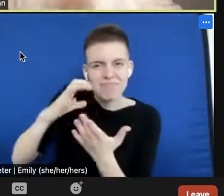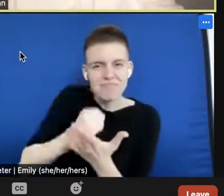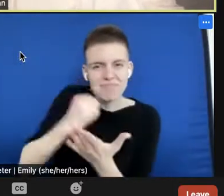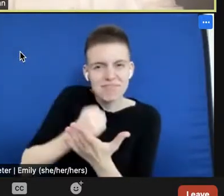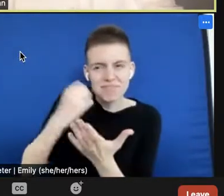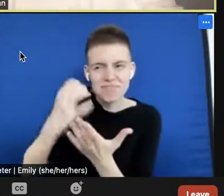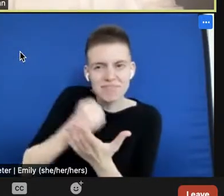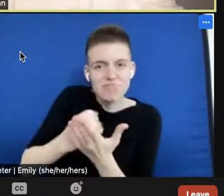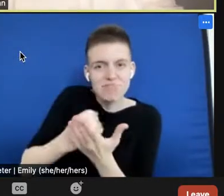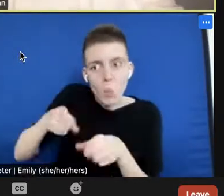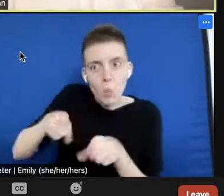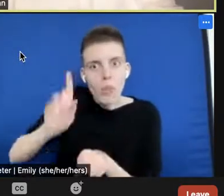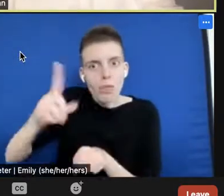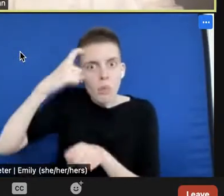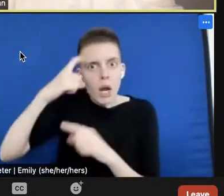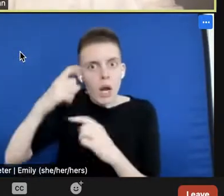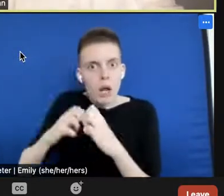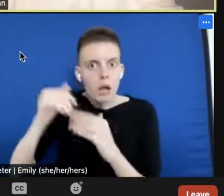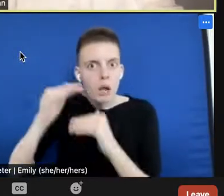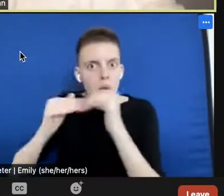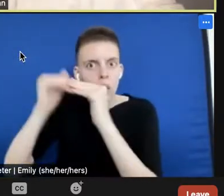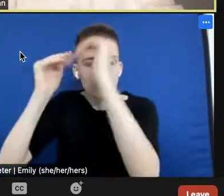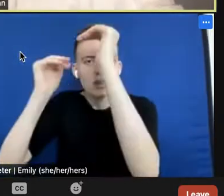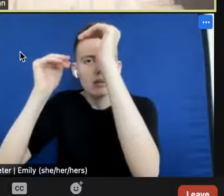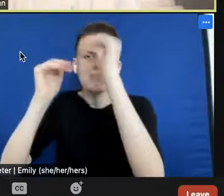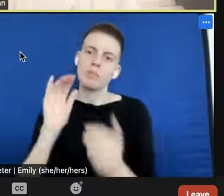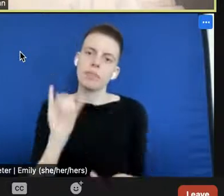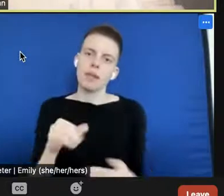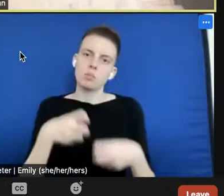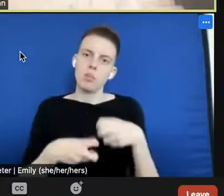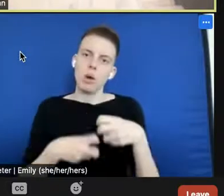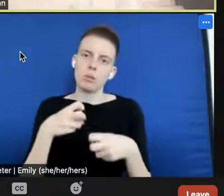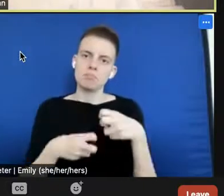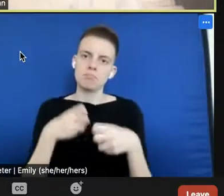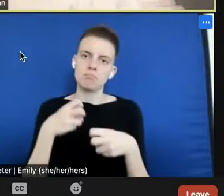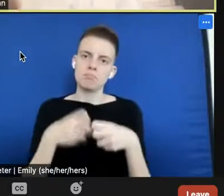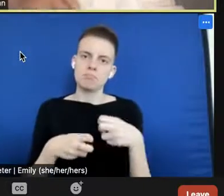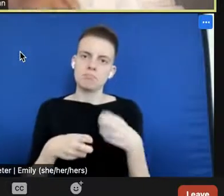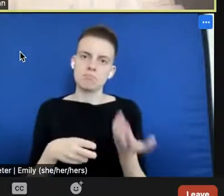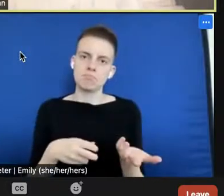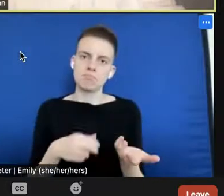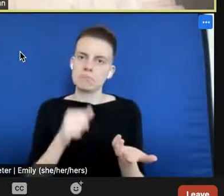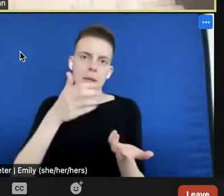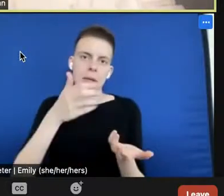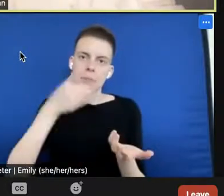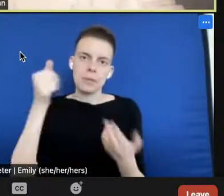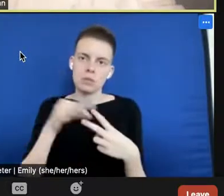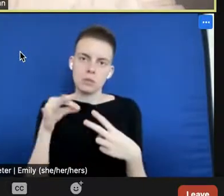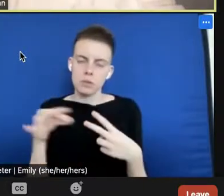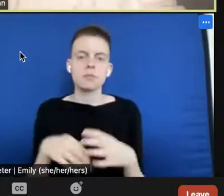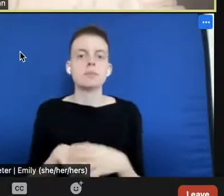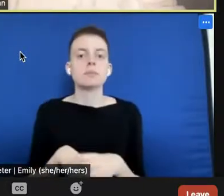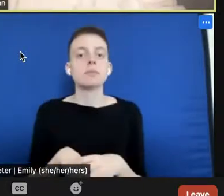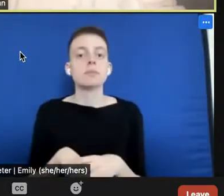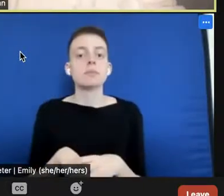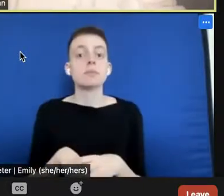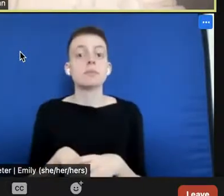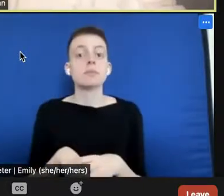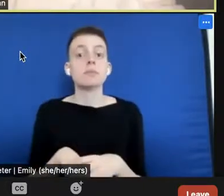a problem. This cannot work. Okay, so instead,